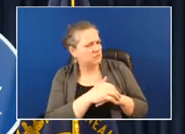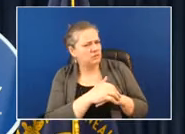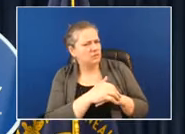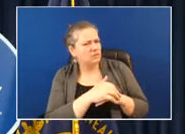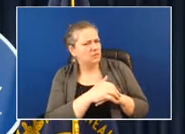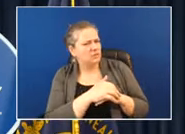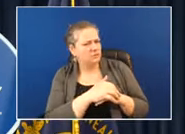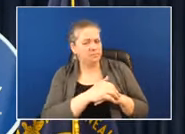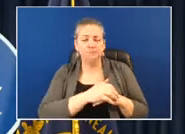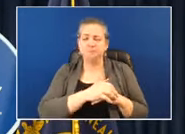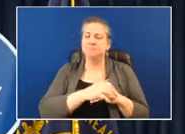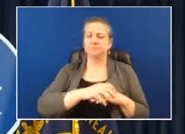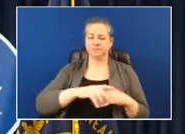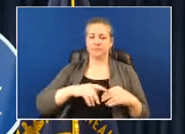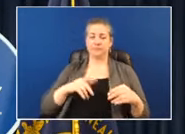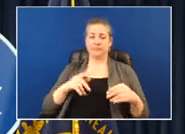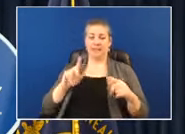so